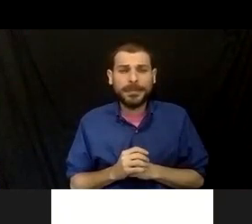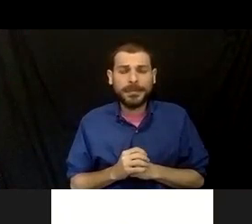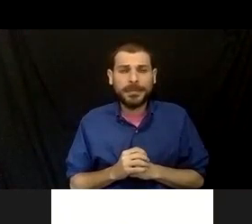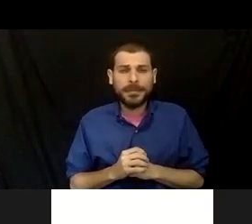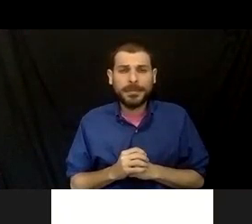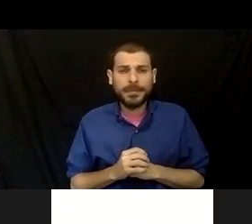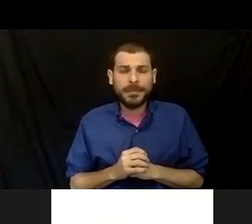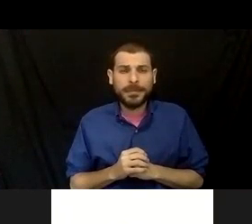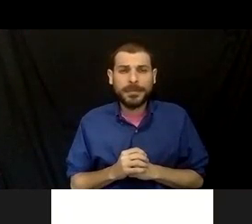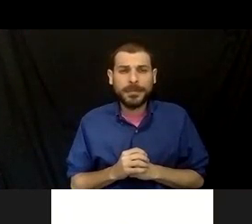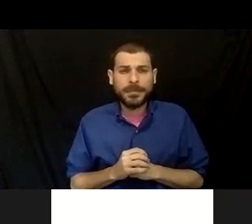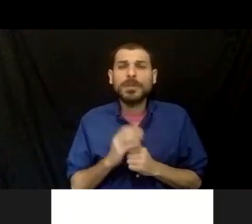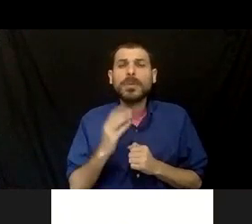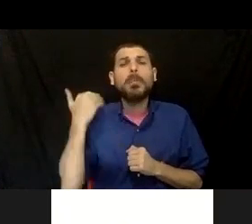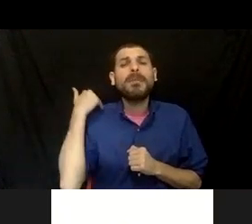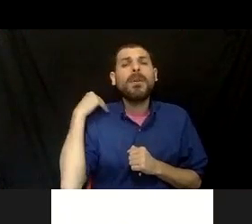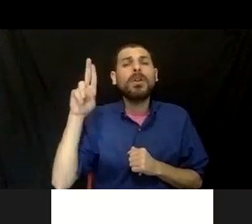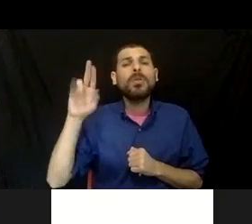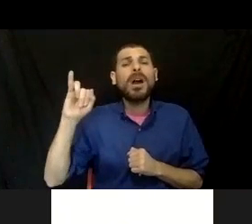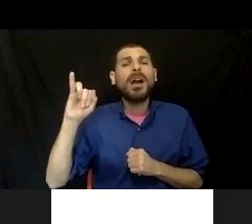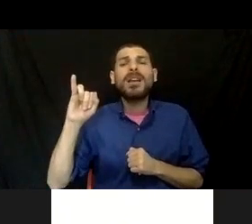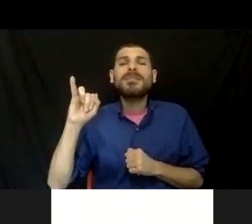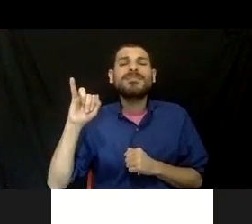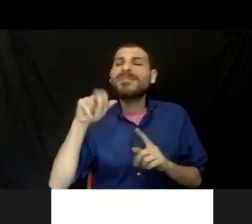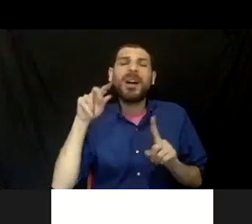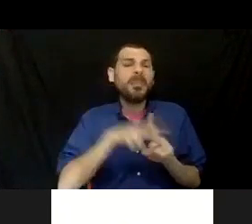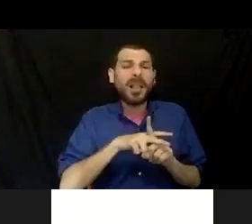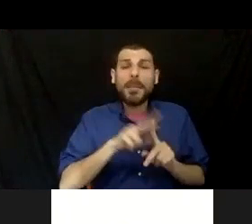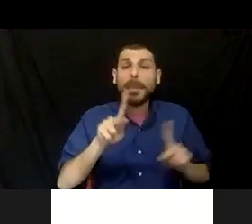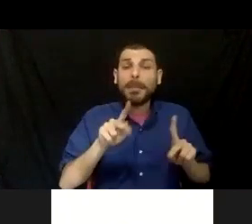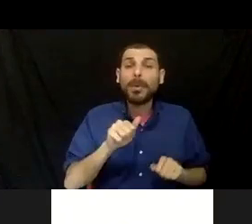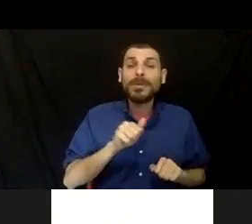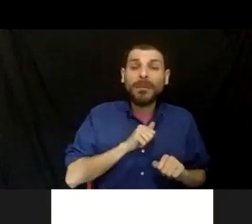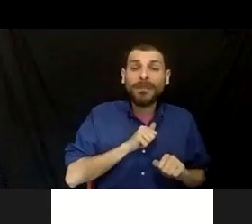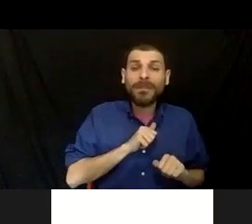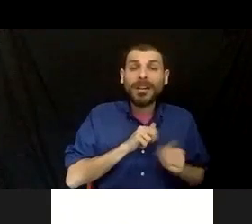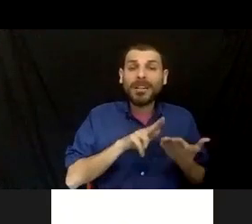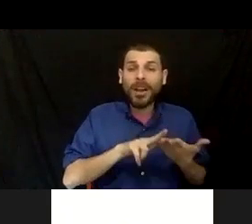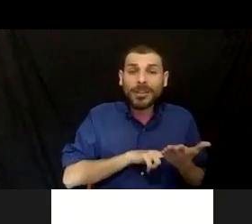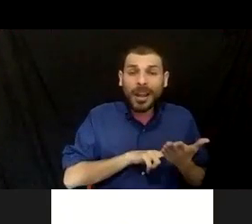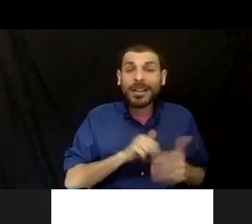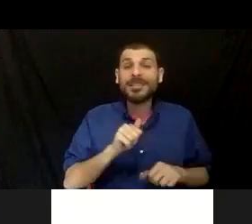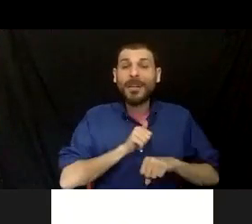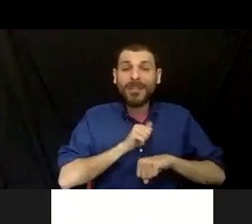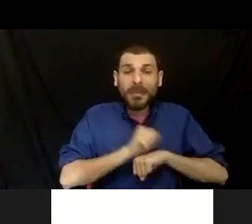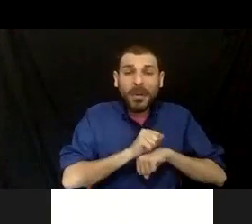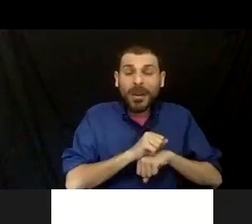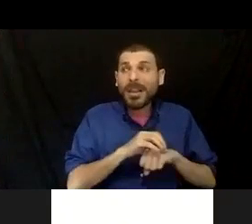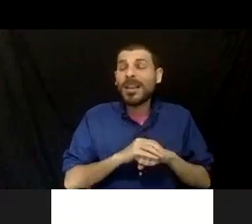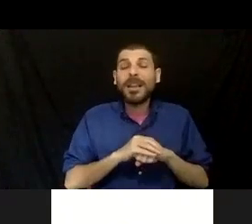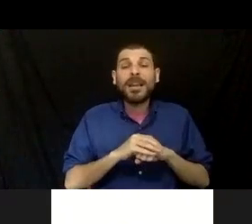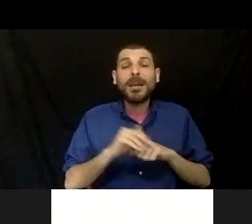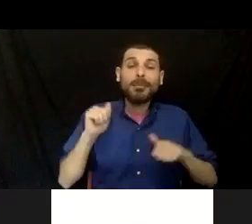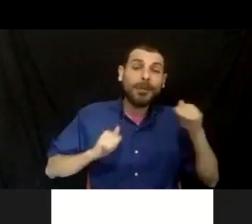gig workers, people who are self-employed or independent contractors. There are some other